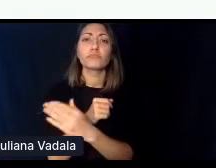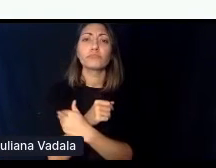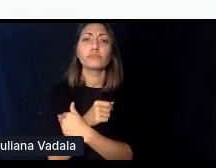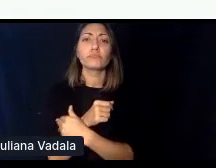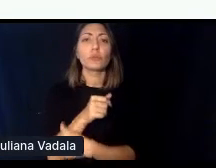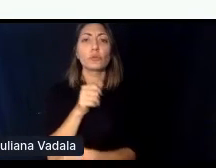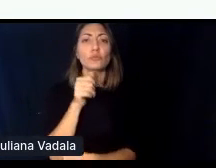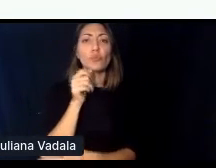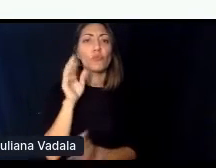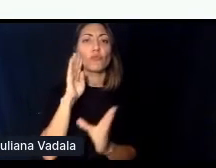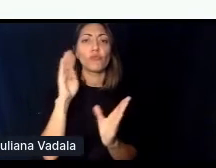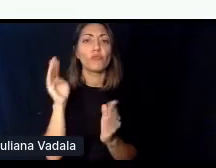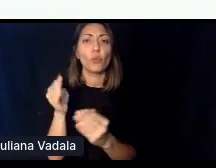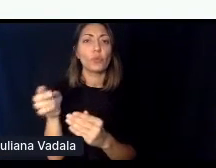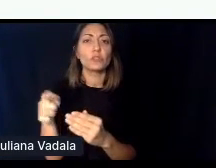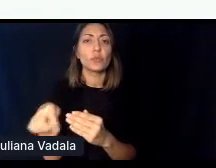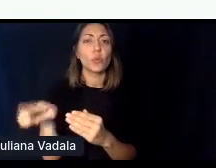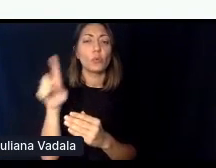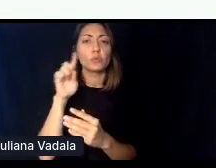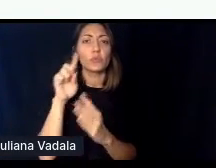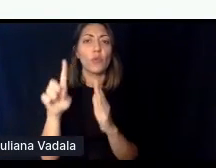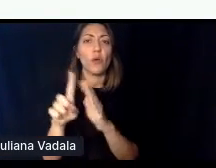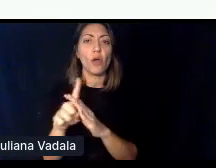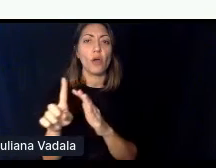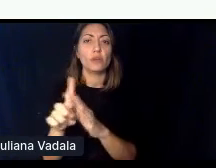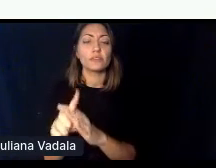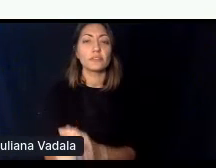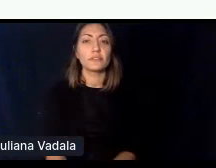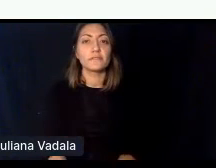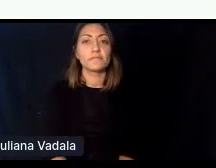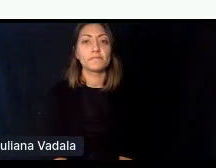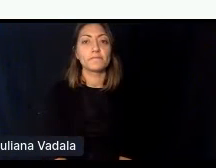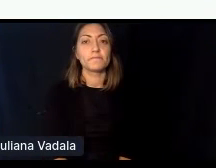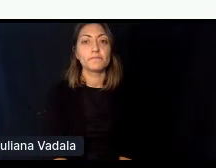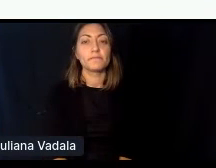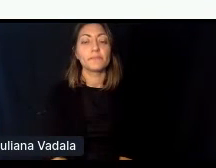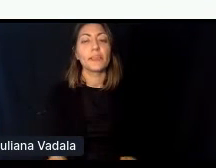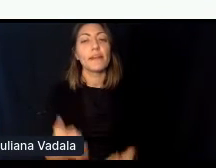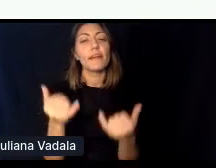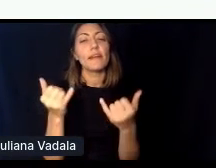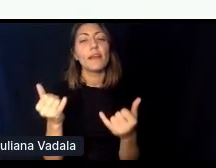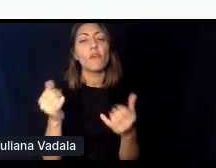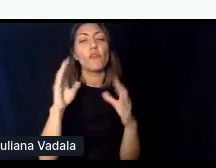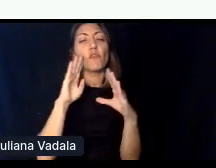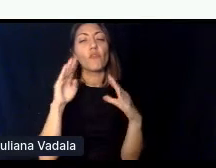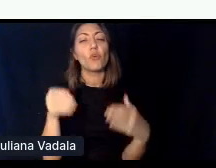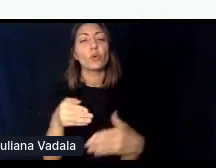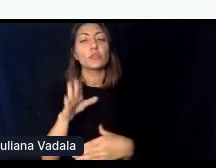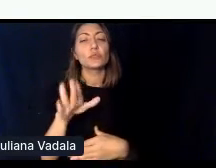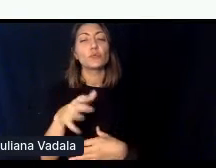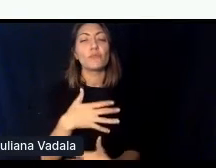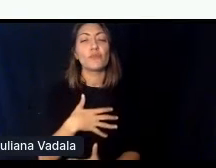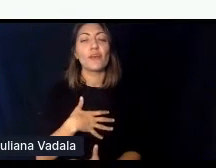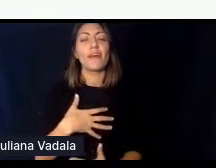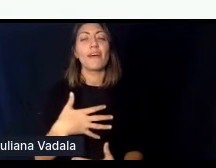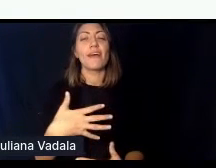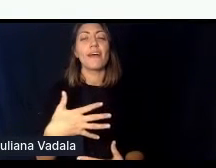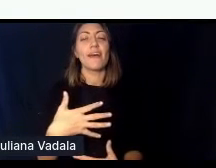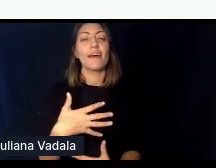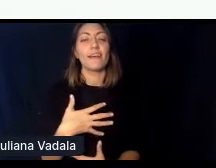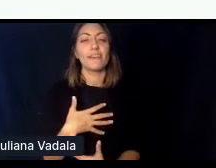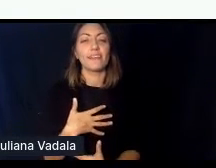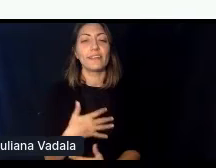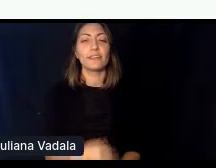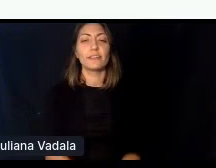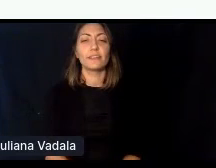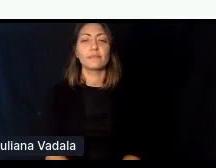Right now, your goal is to become aware of your breath. How does your body move with each breath in and